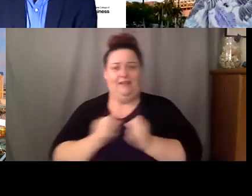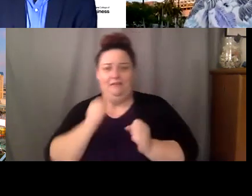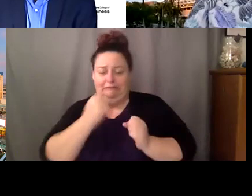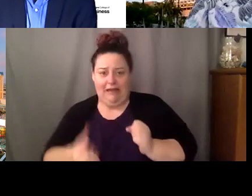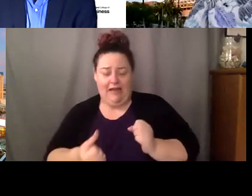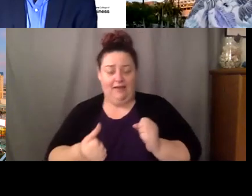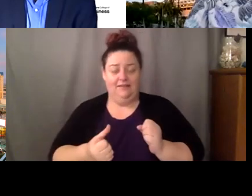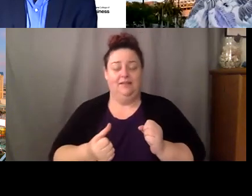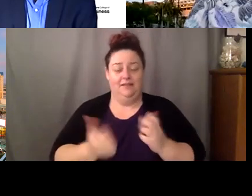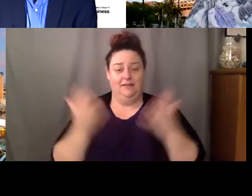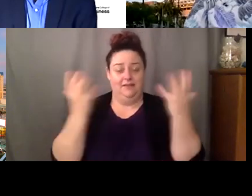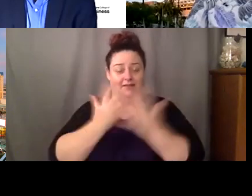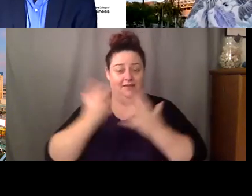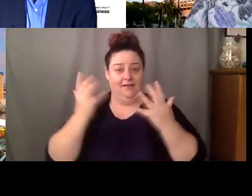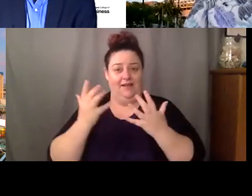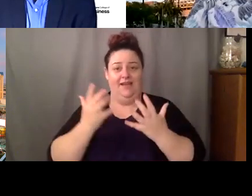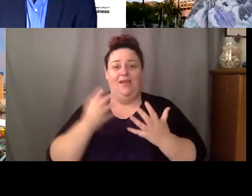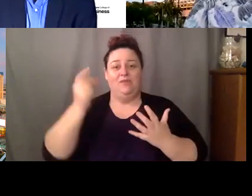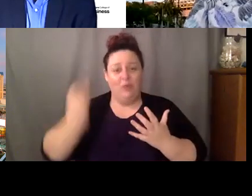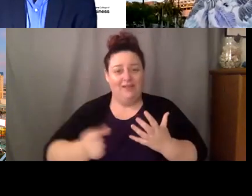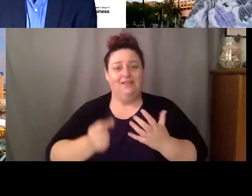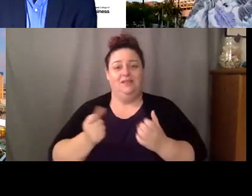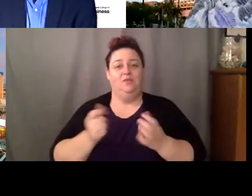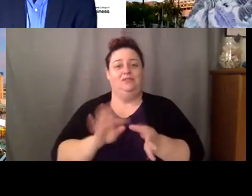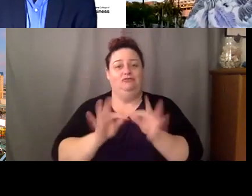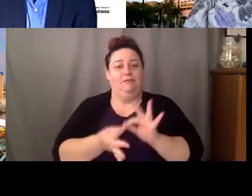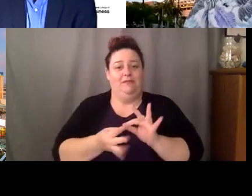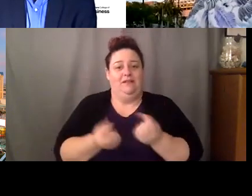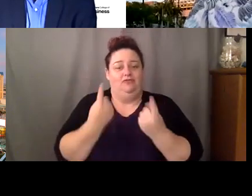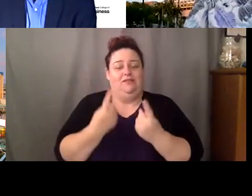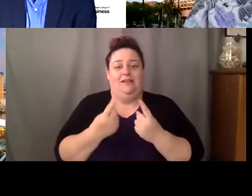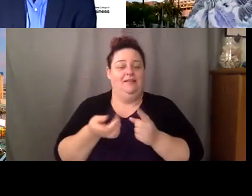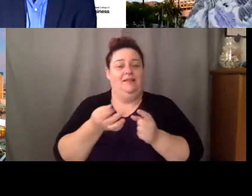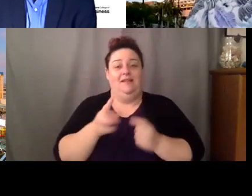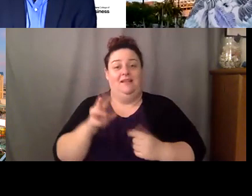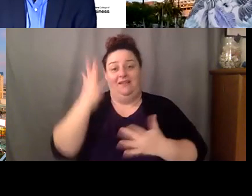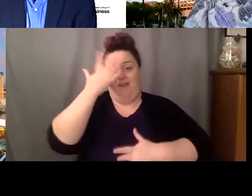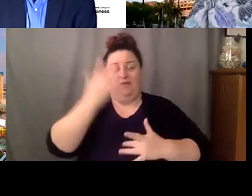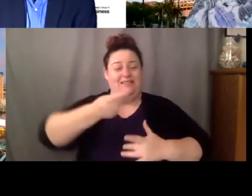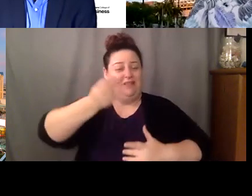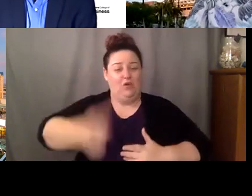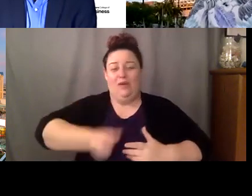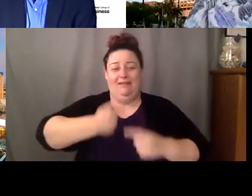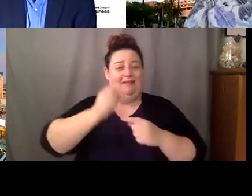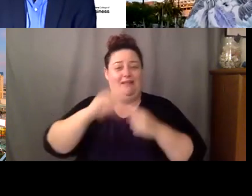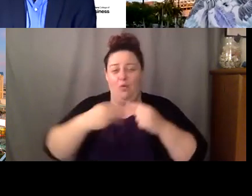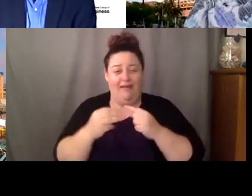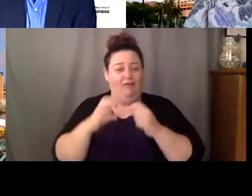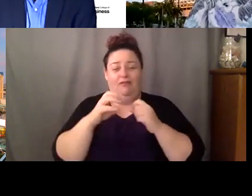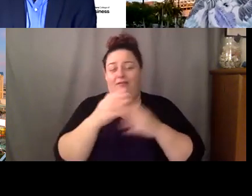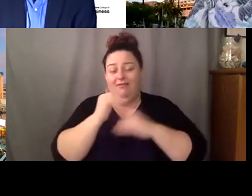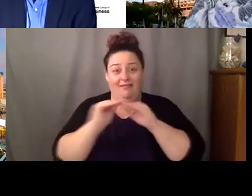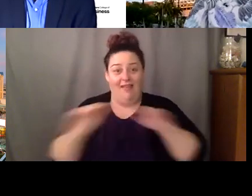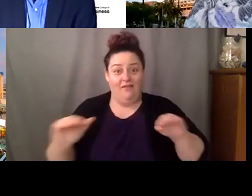understand the virus at the simplest and most smallest molecular level. So before it's